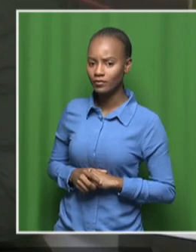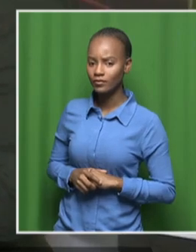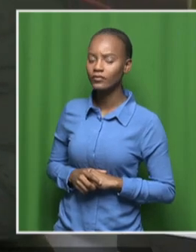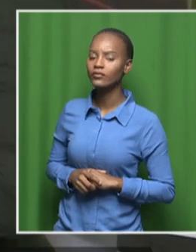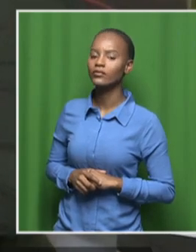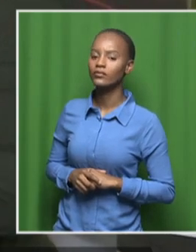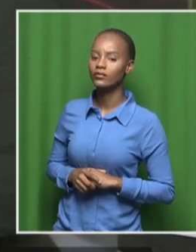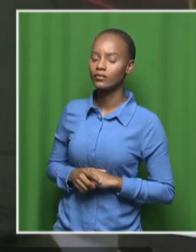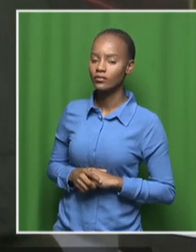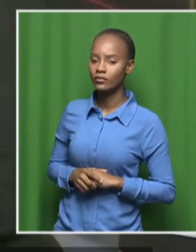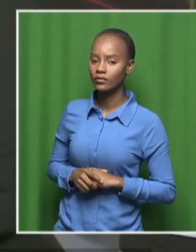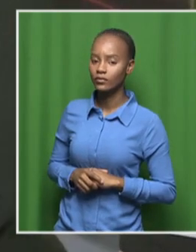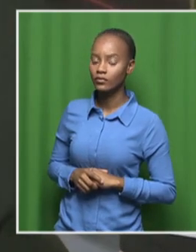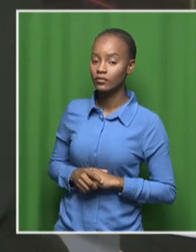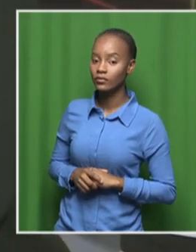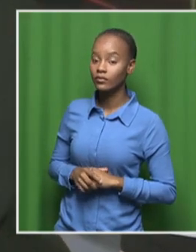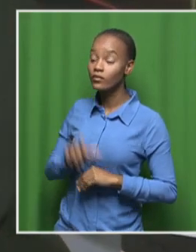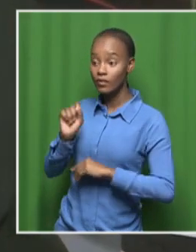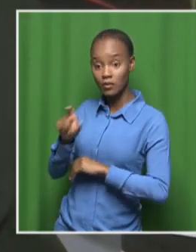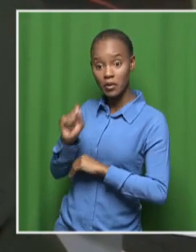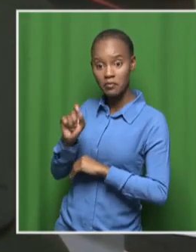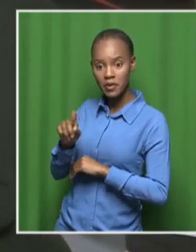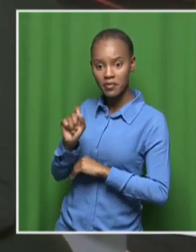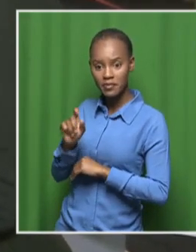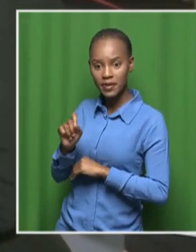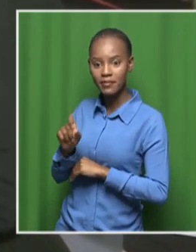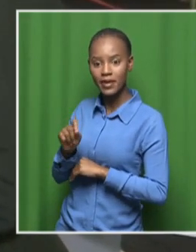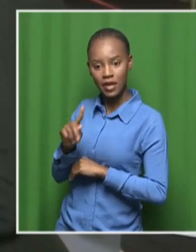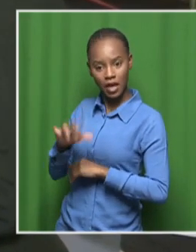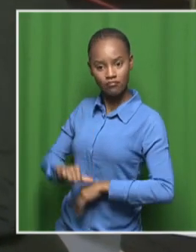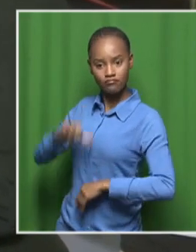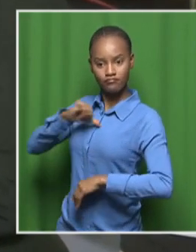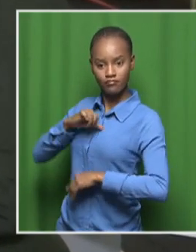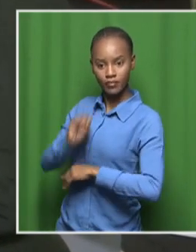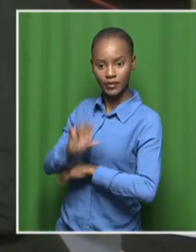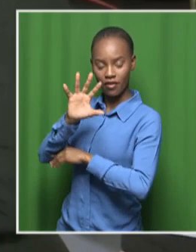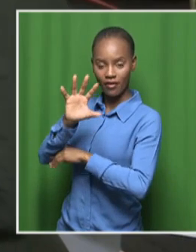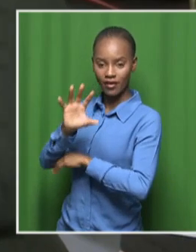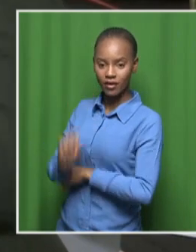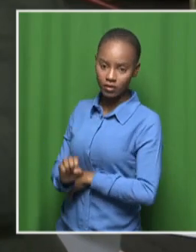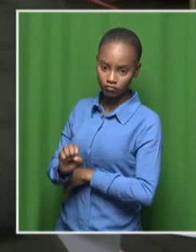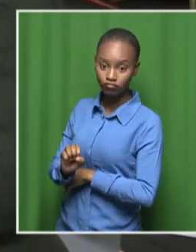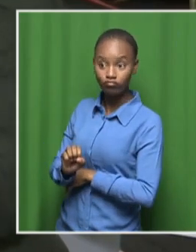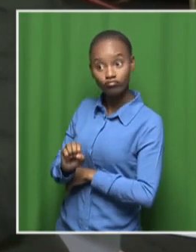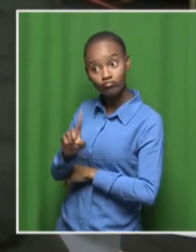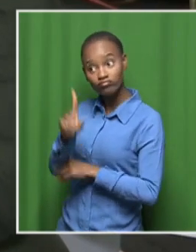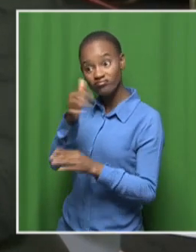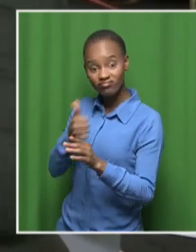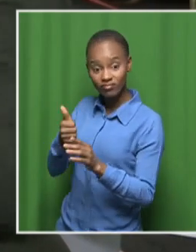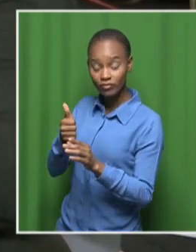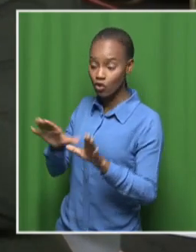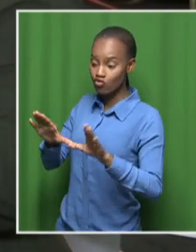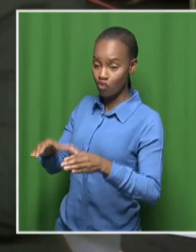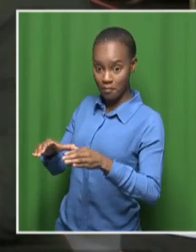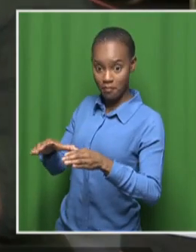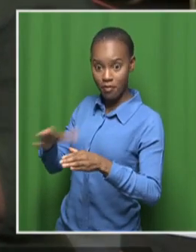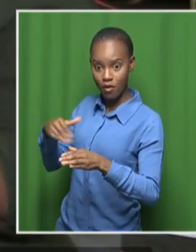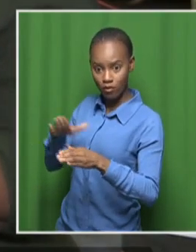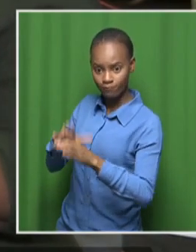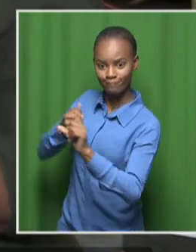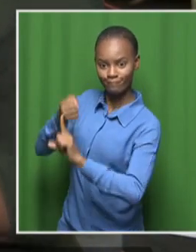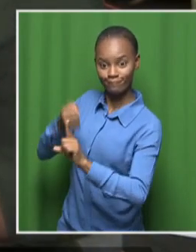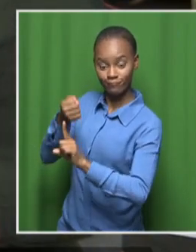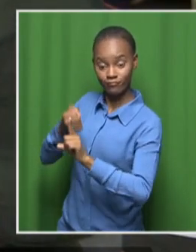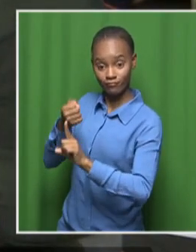course is something that, as Proudly South African, you obviously, champion very strongly. But